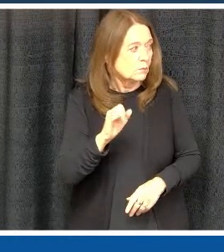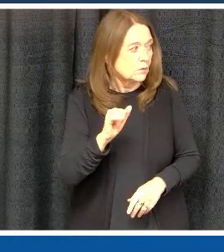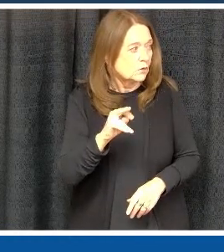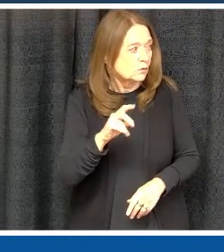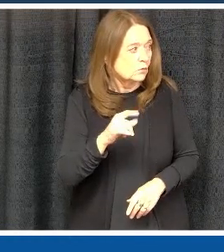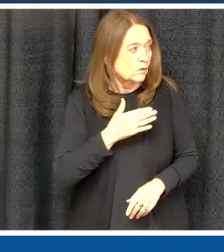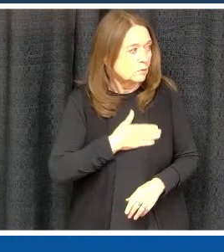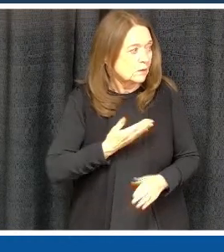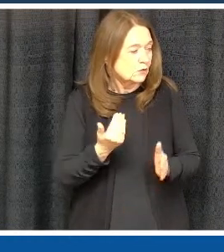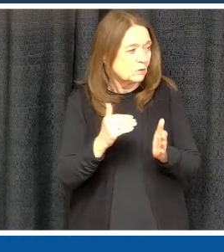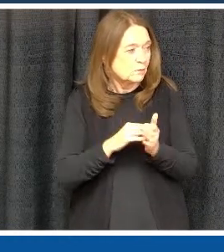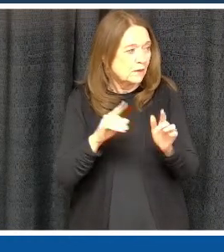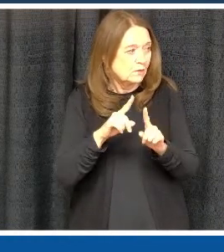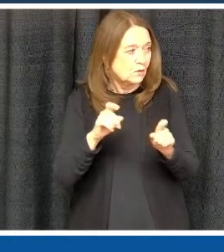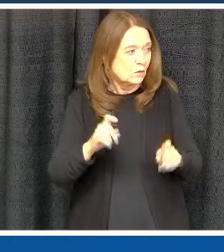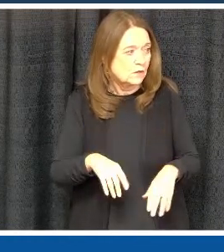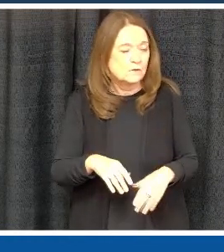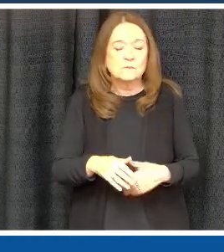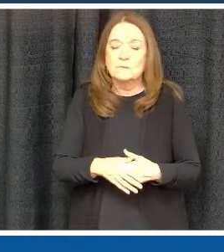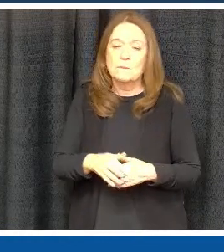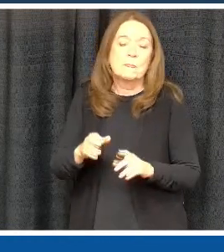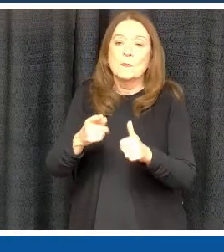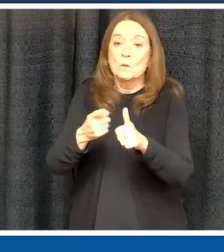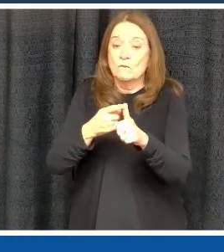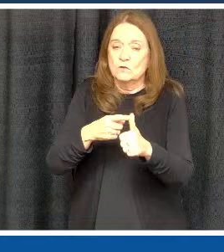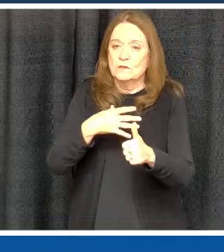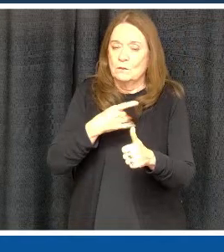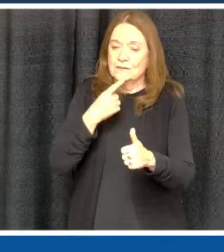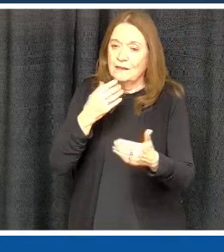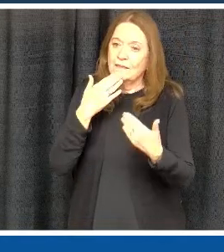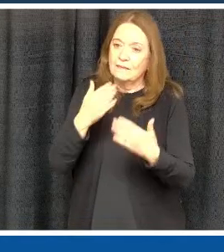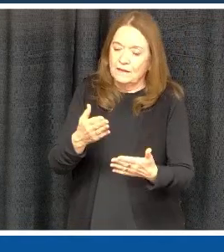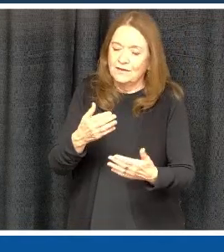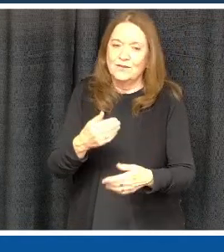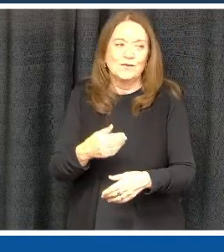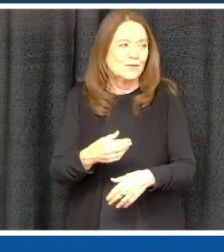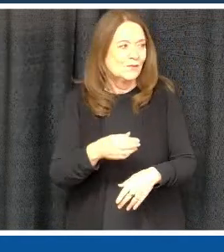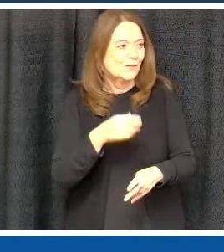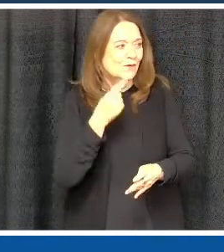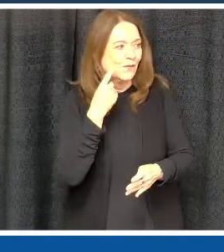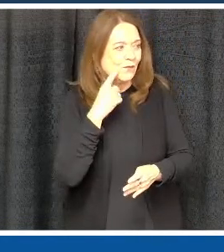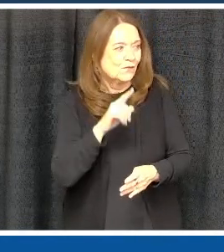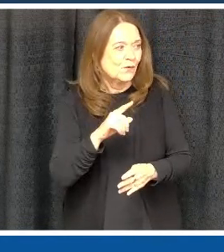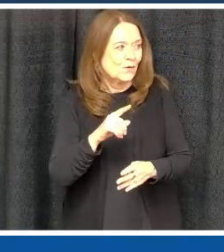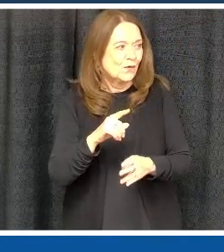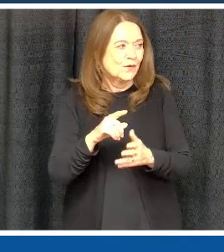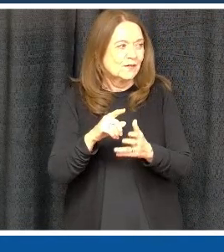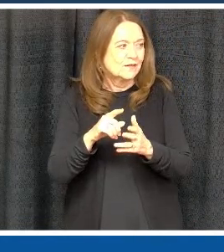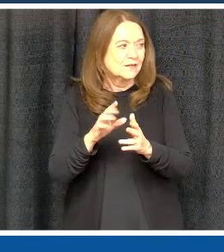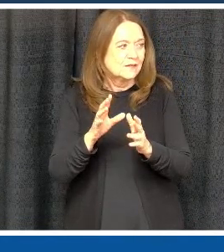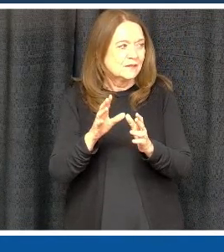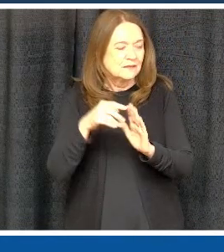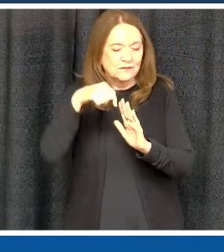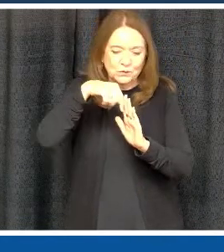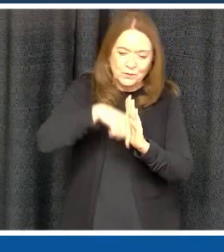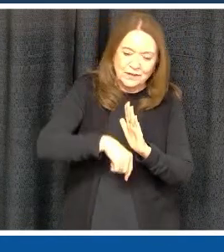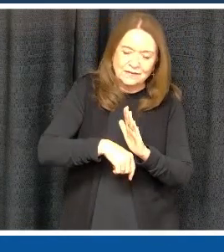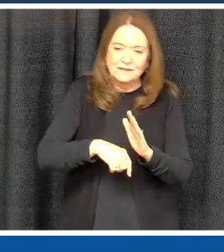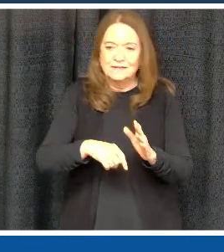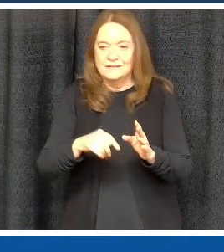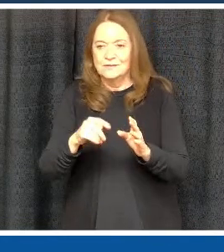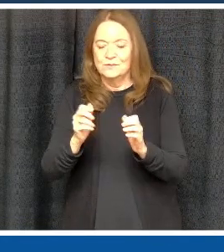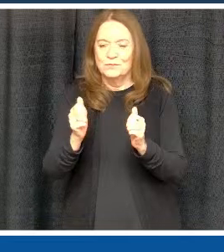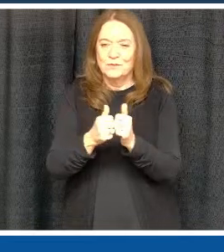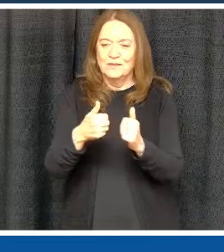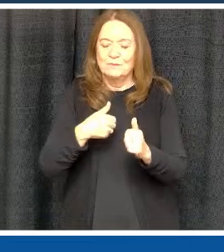please repeat the question. First, I'd like to say thank you for leading into this very deep hole here with me.